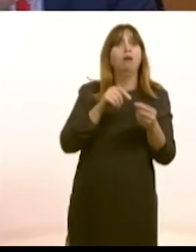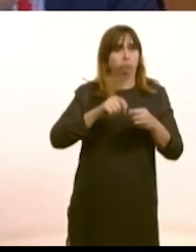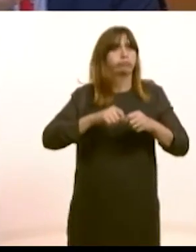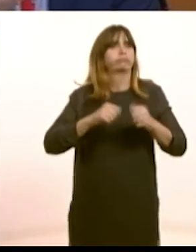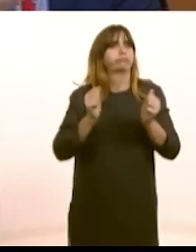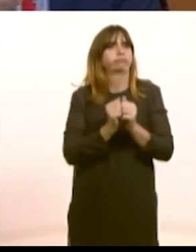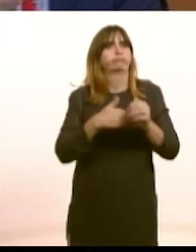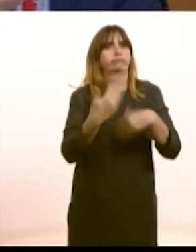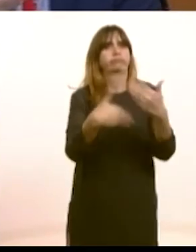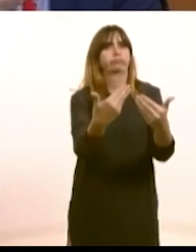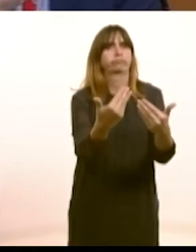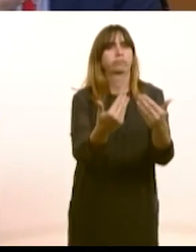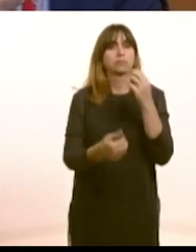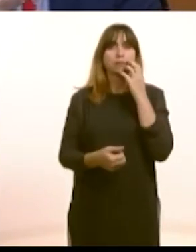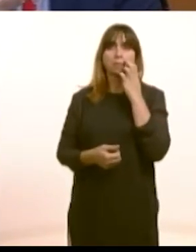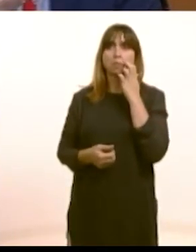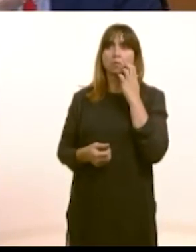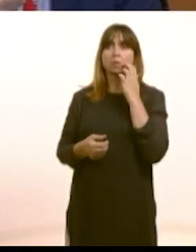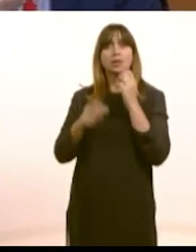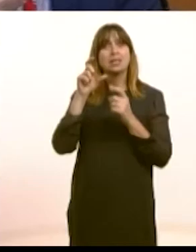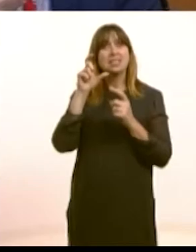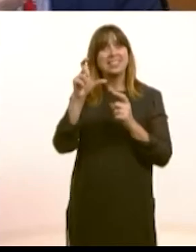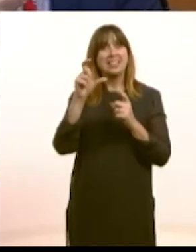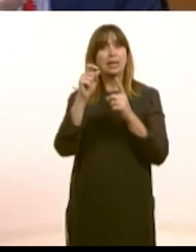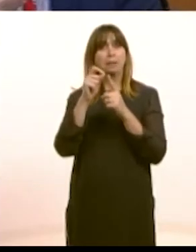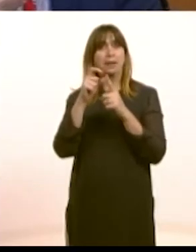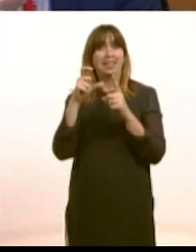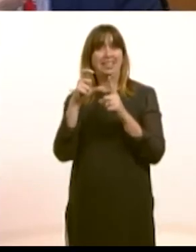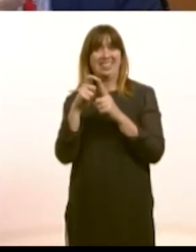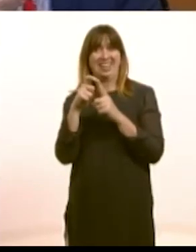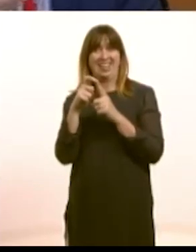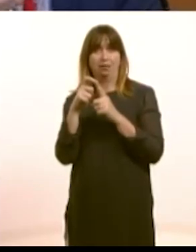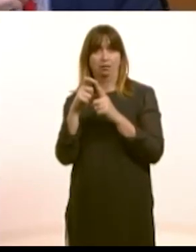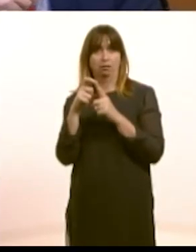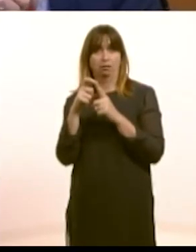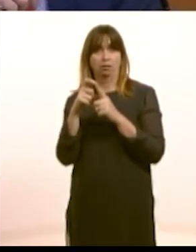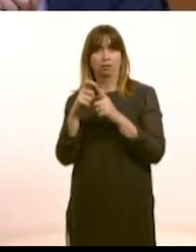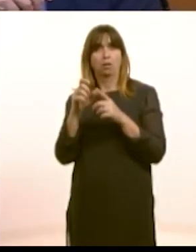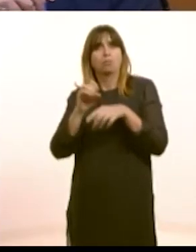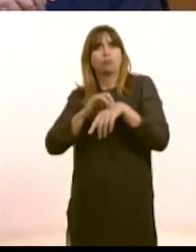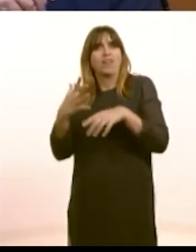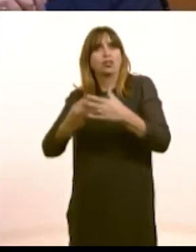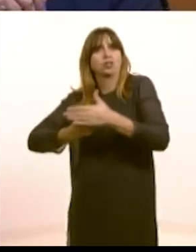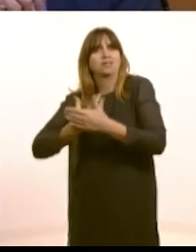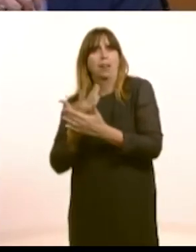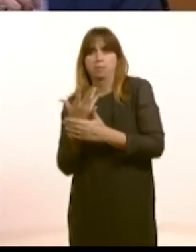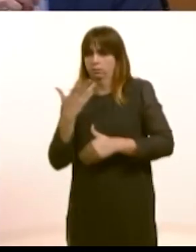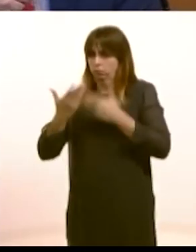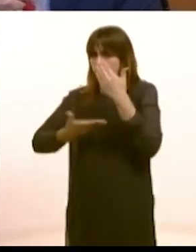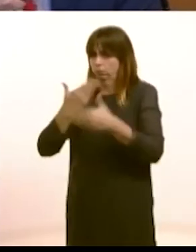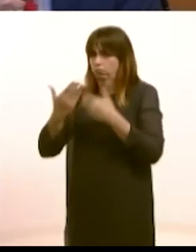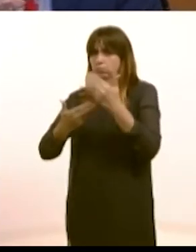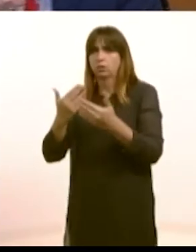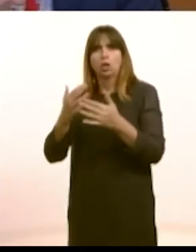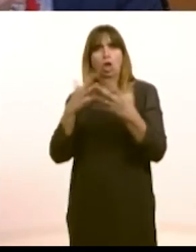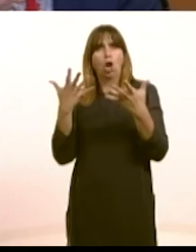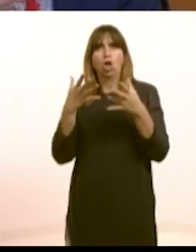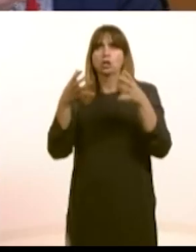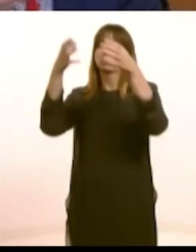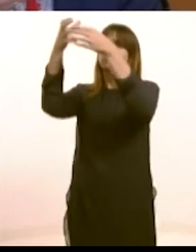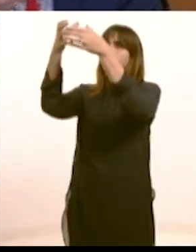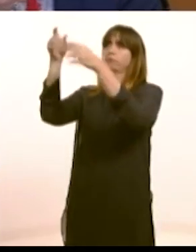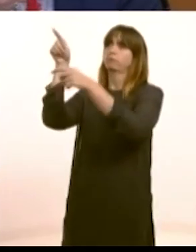that. When it comes to CPD, many professions, of course, are governed by professional bodies that are